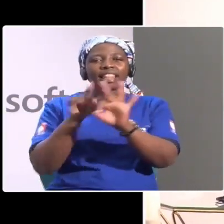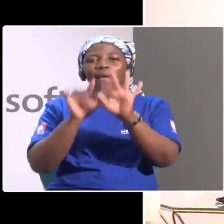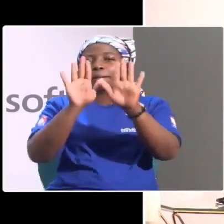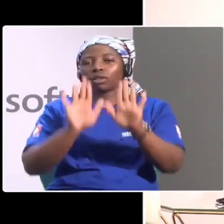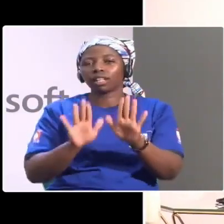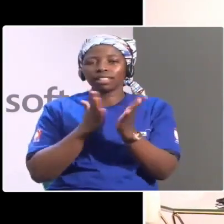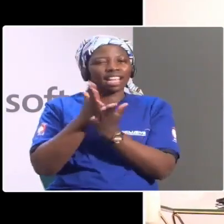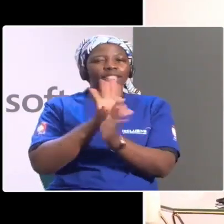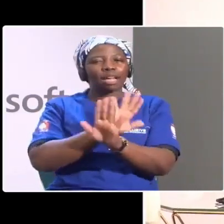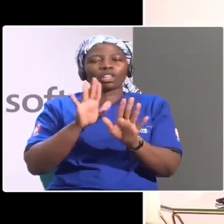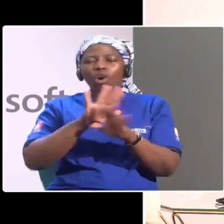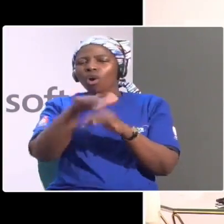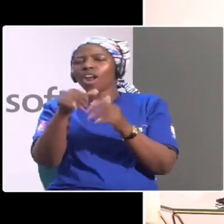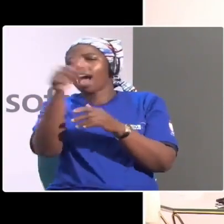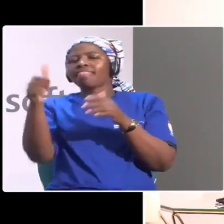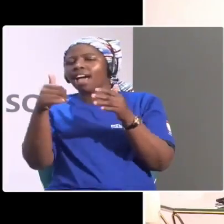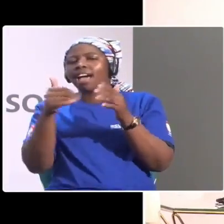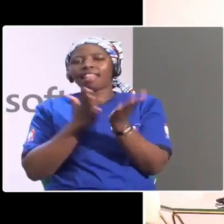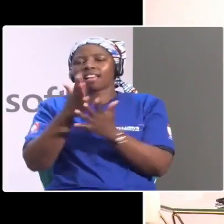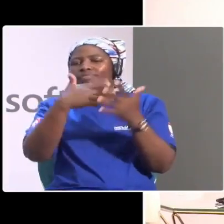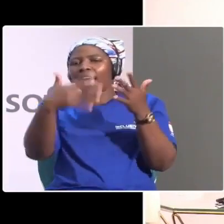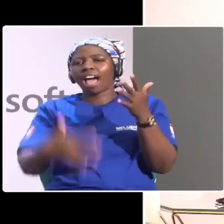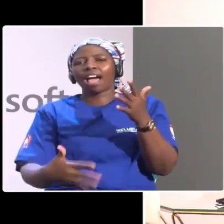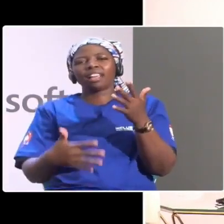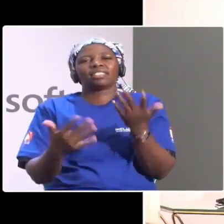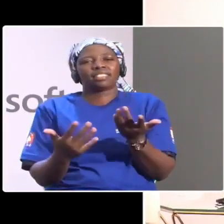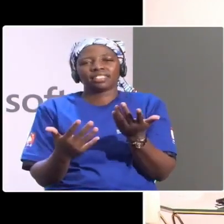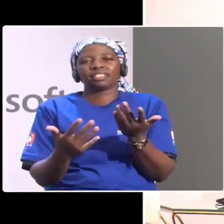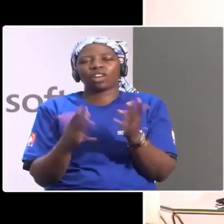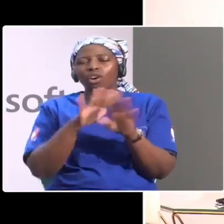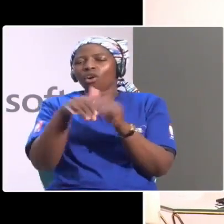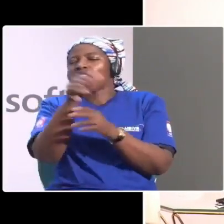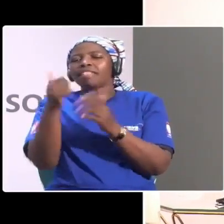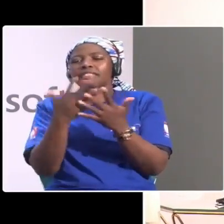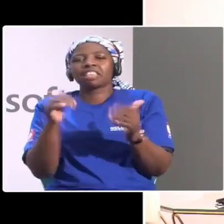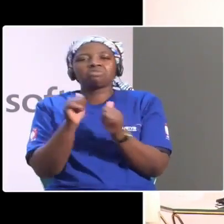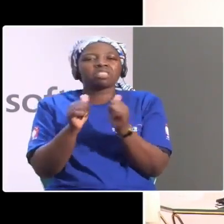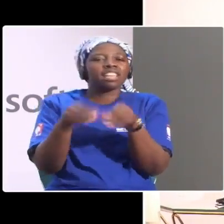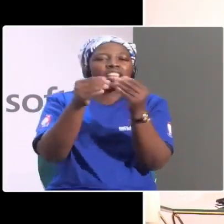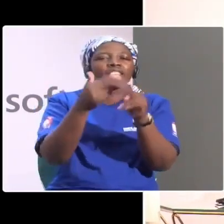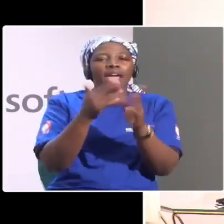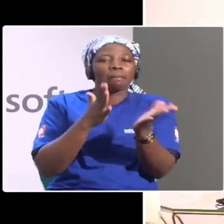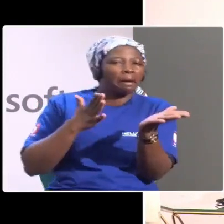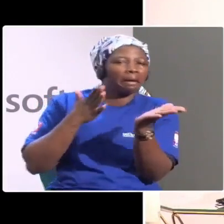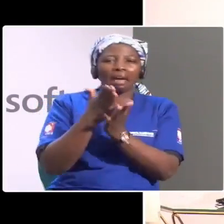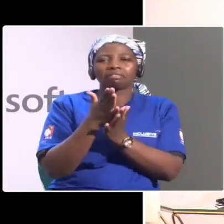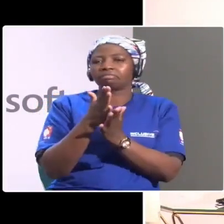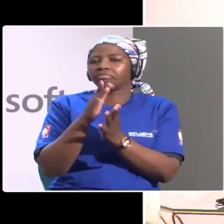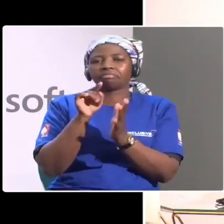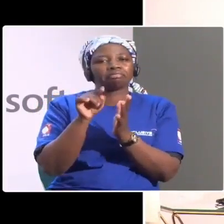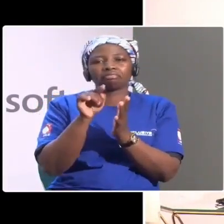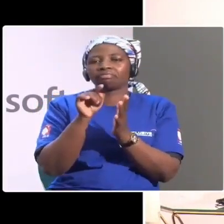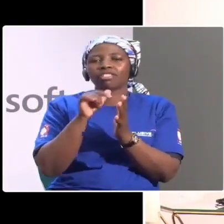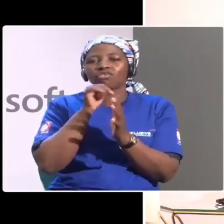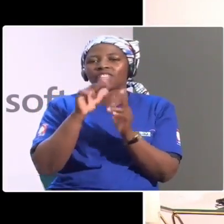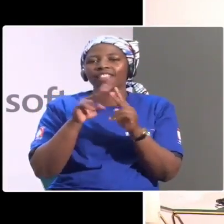rights. All other rights, or all other things called rights, are derivatives